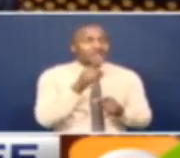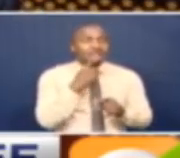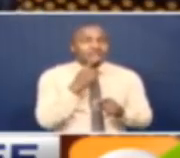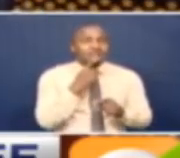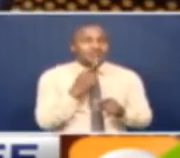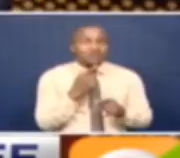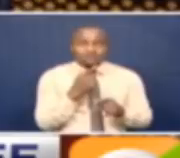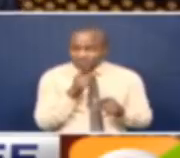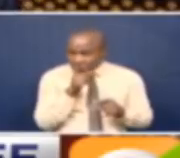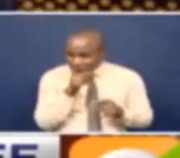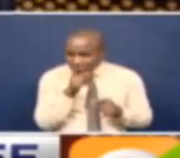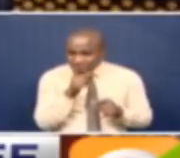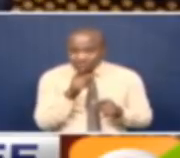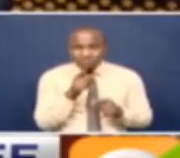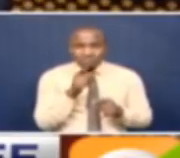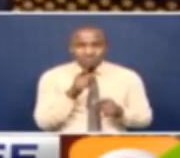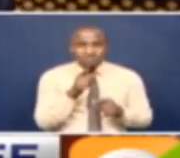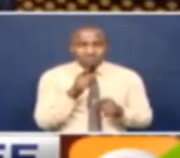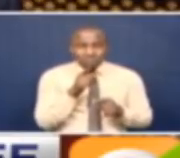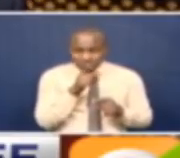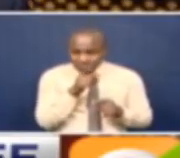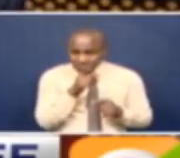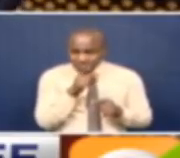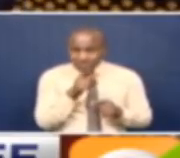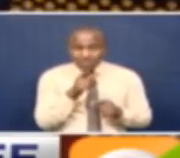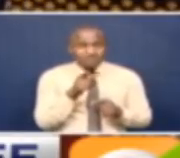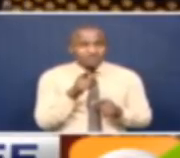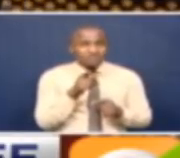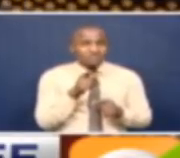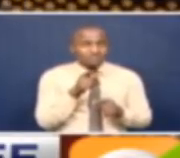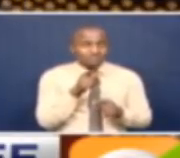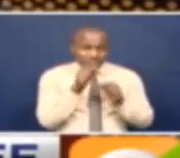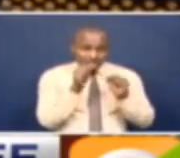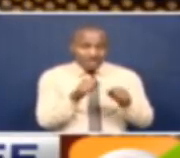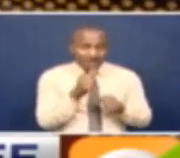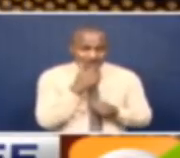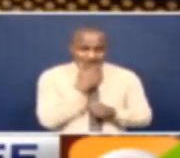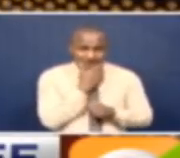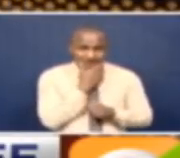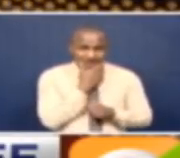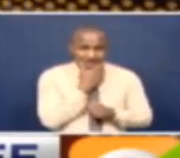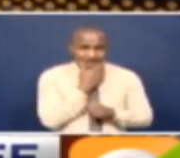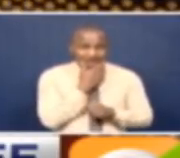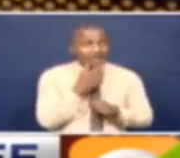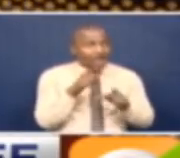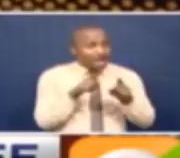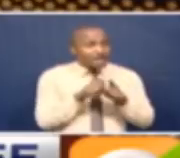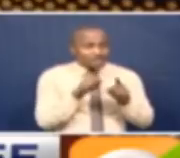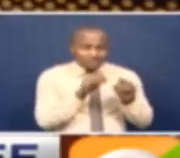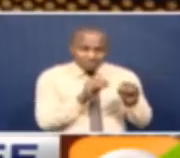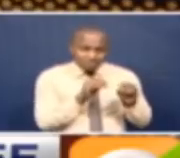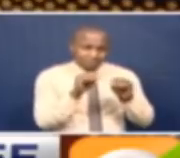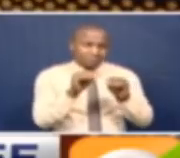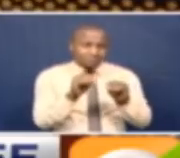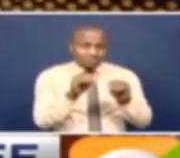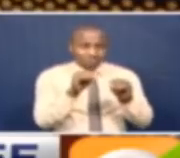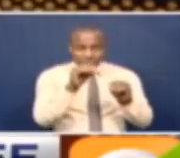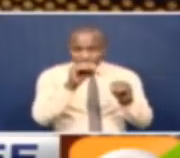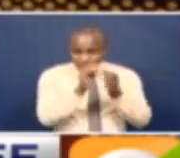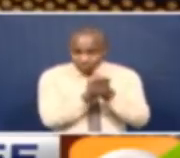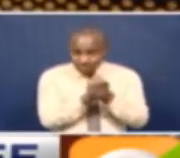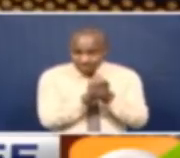X of the Koinangas. The whole idea here, even as I was making my shift to Jubilee, quite a number